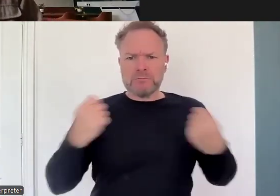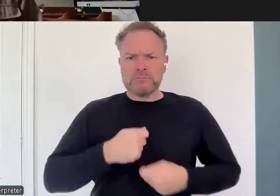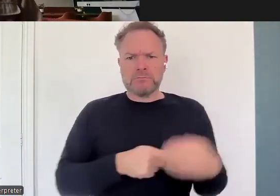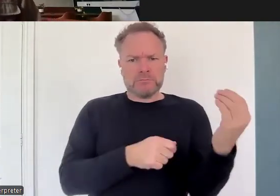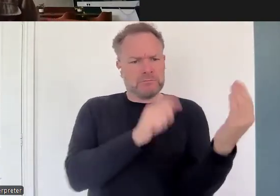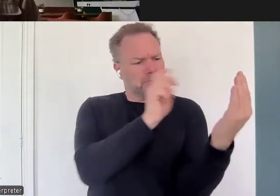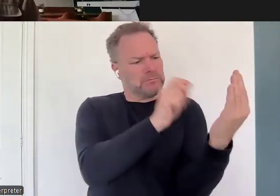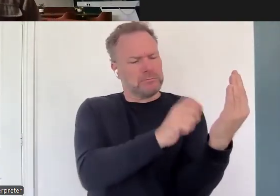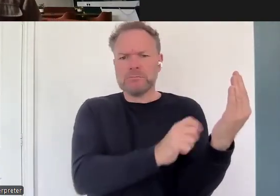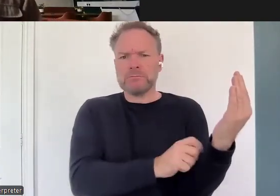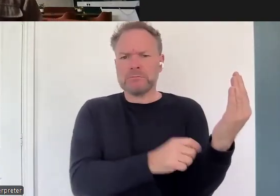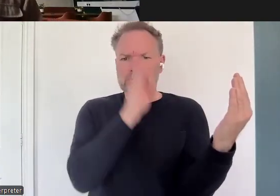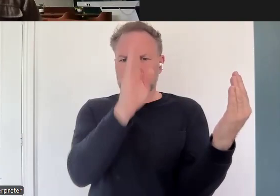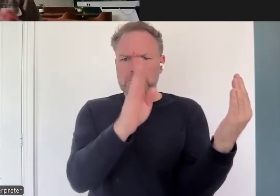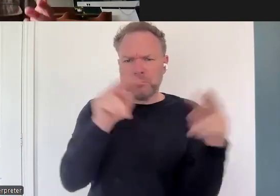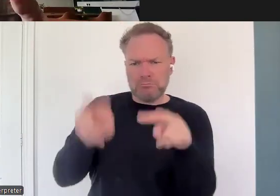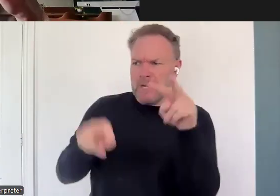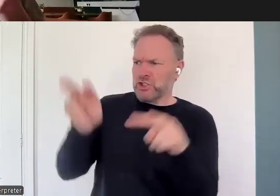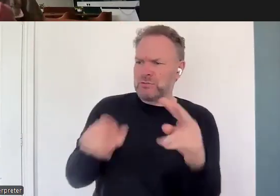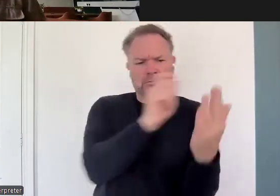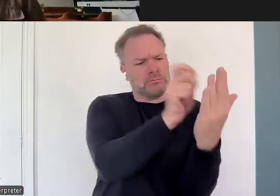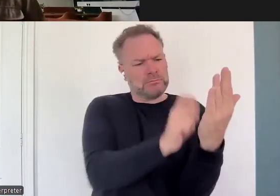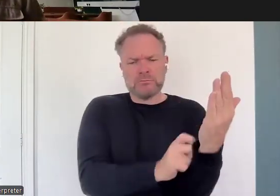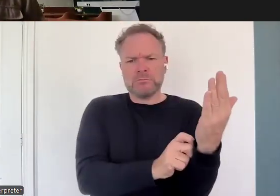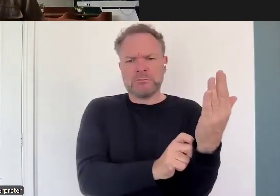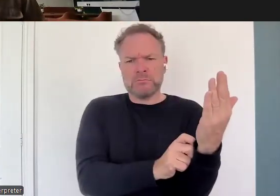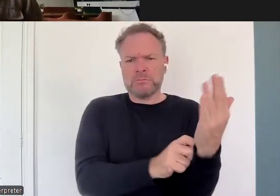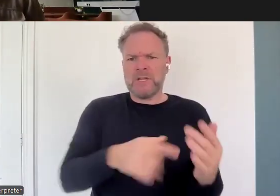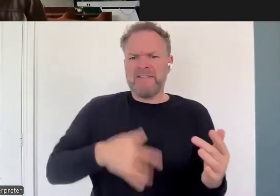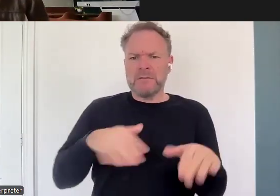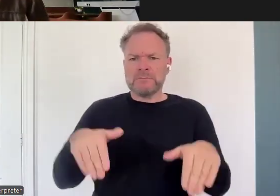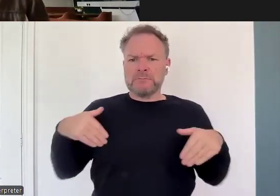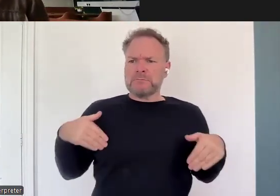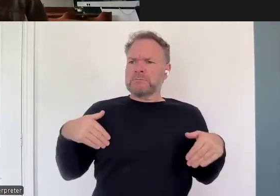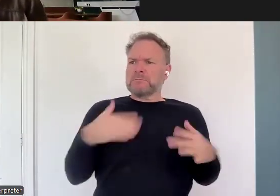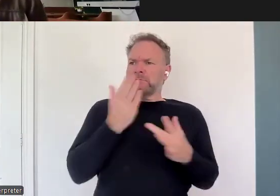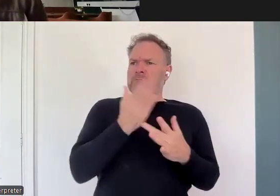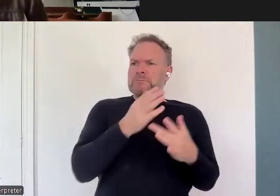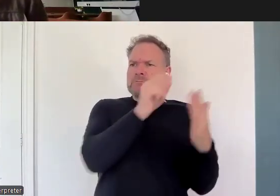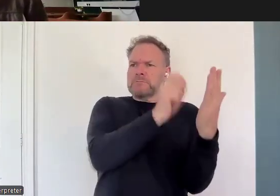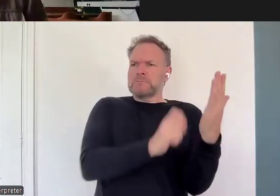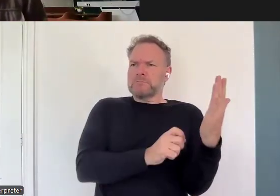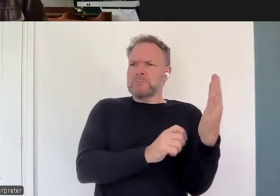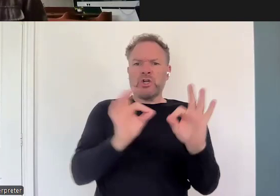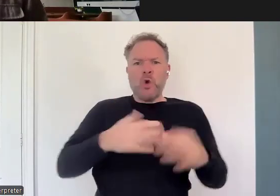clipboard, measuring things in a way which is completely neutral and impartial and impassive.